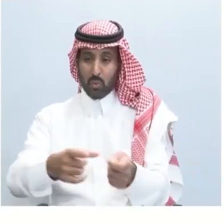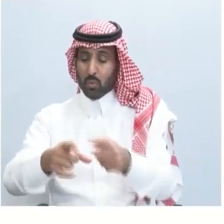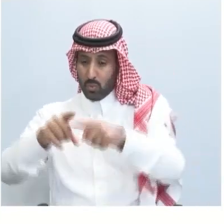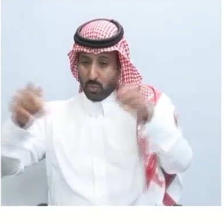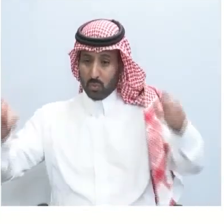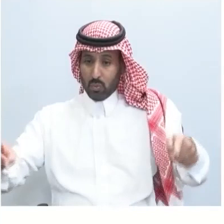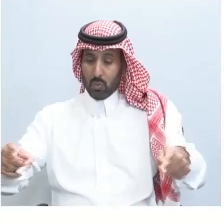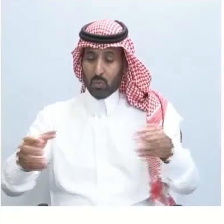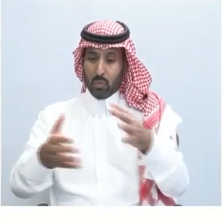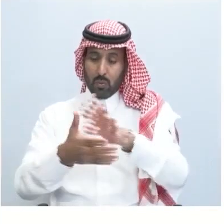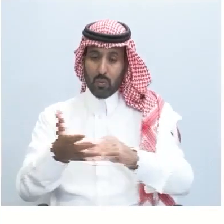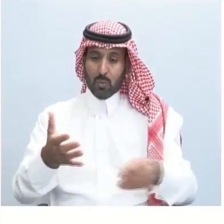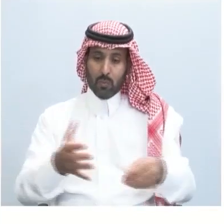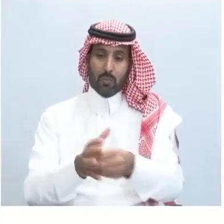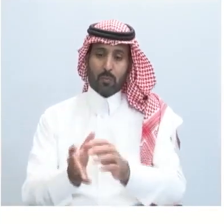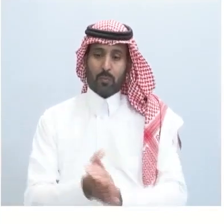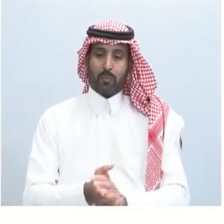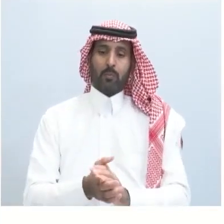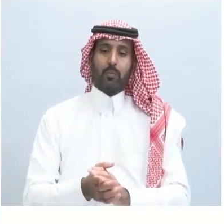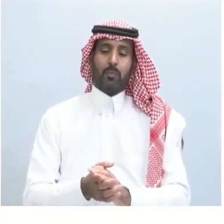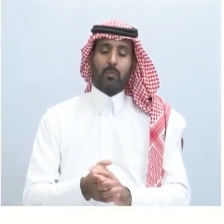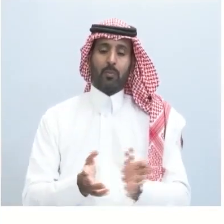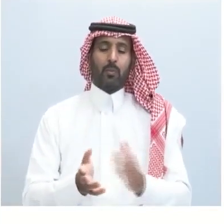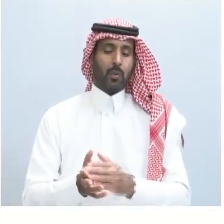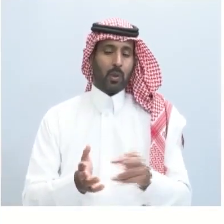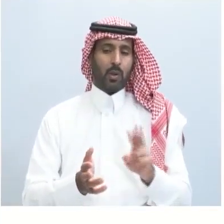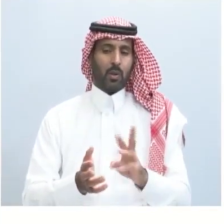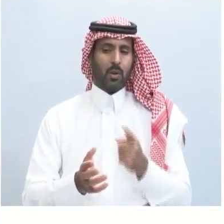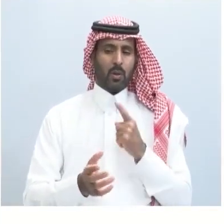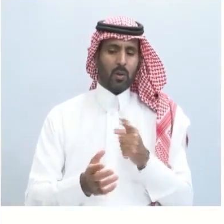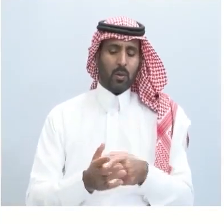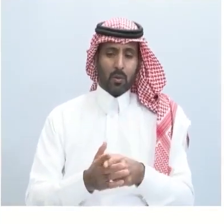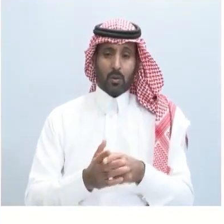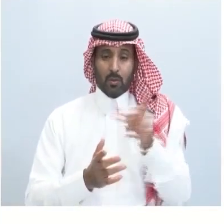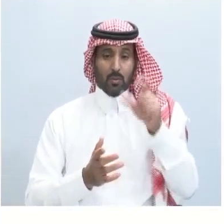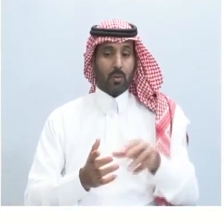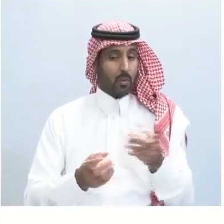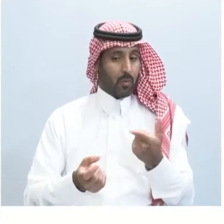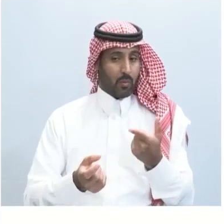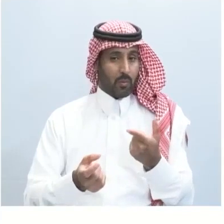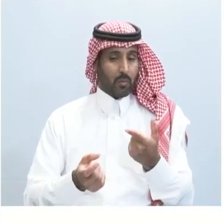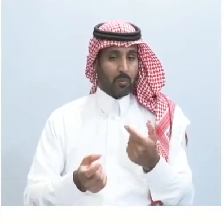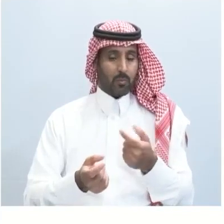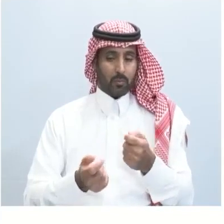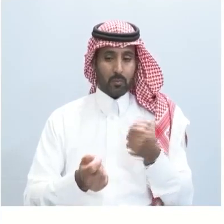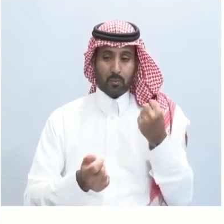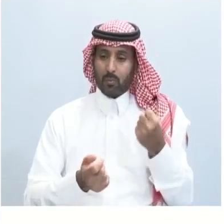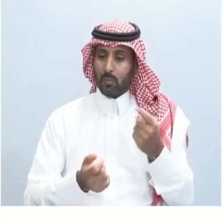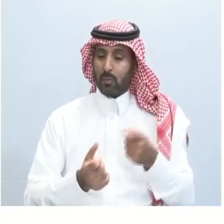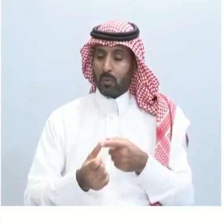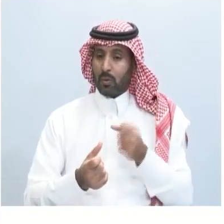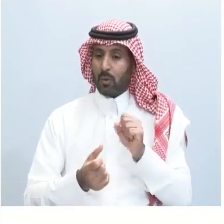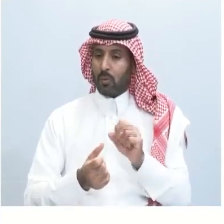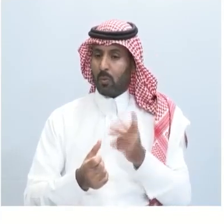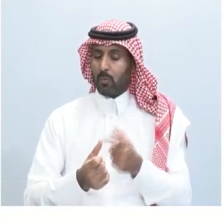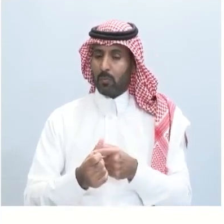the opponent's net. The next question, what kind of equipment do players use? So the